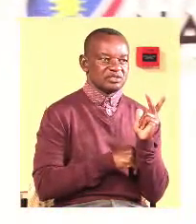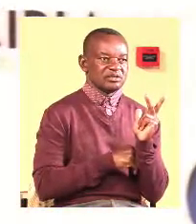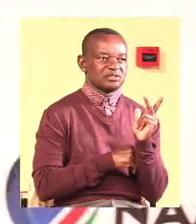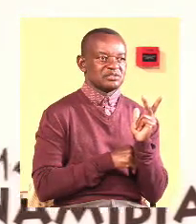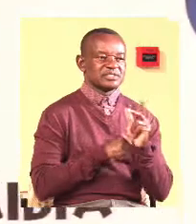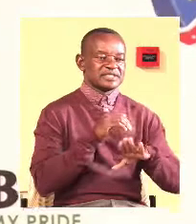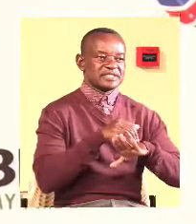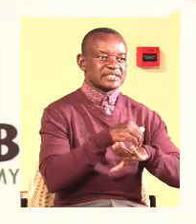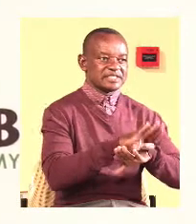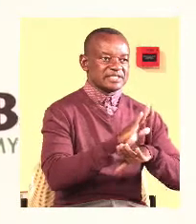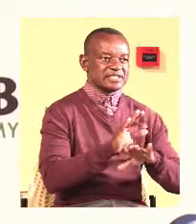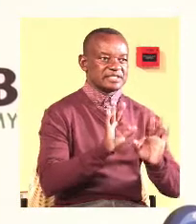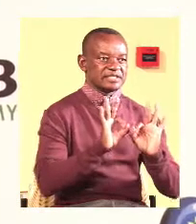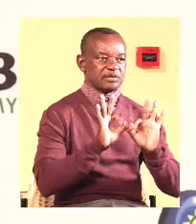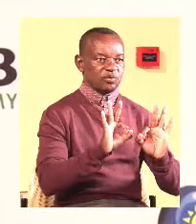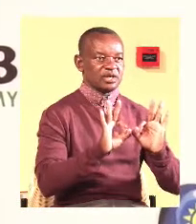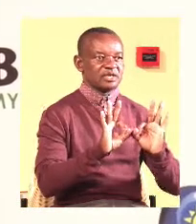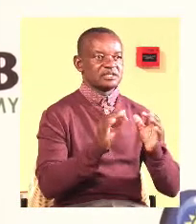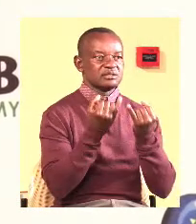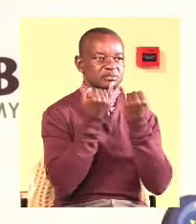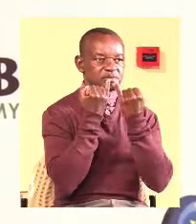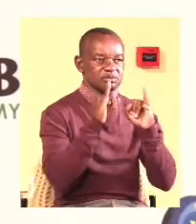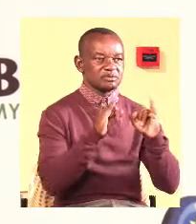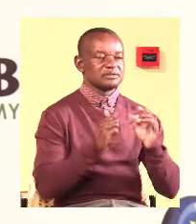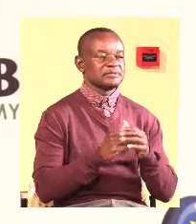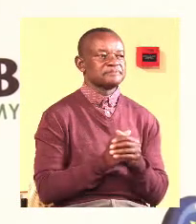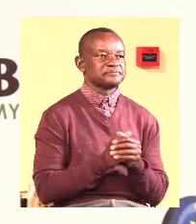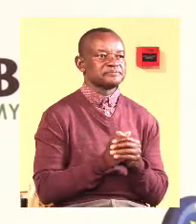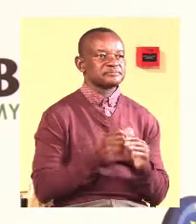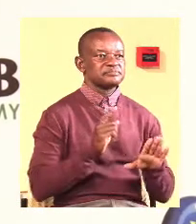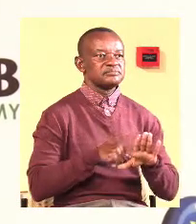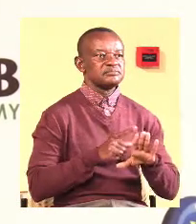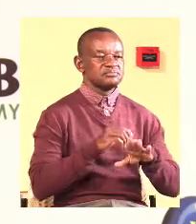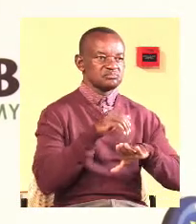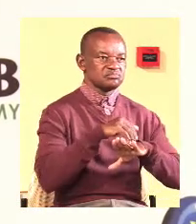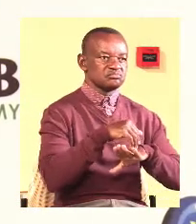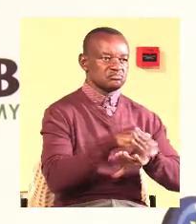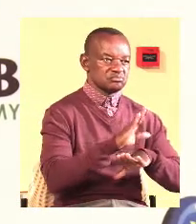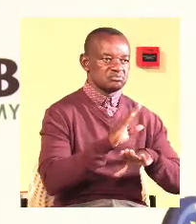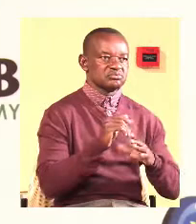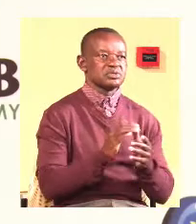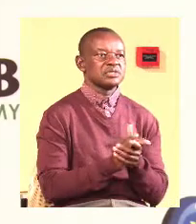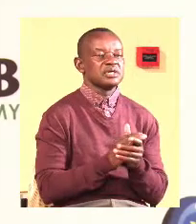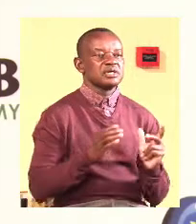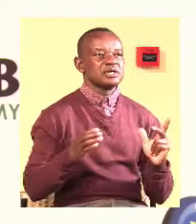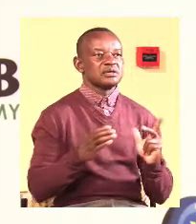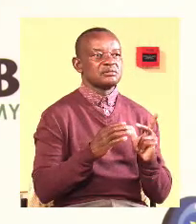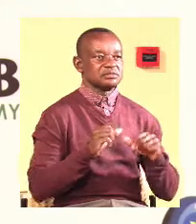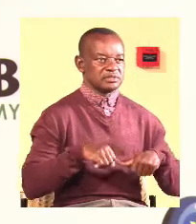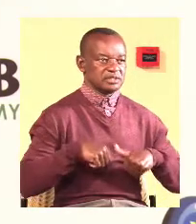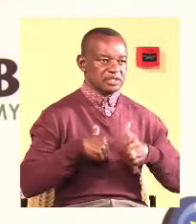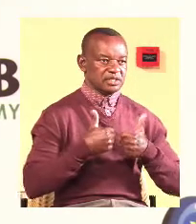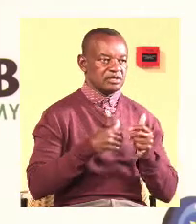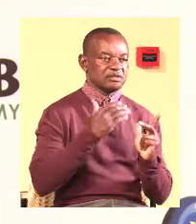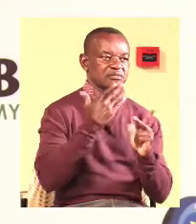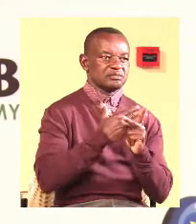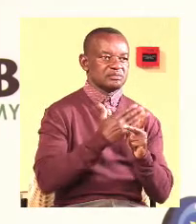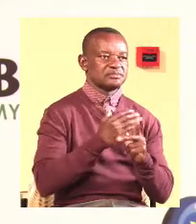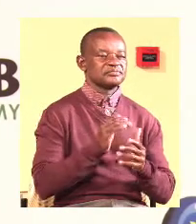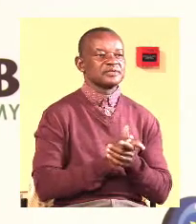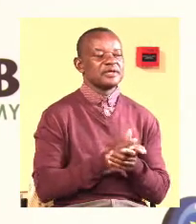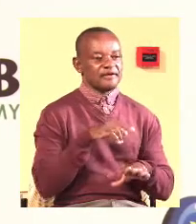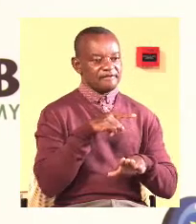during the deployment of community health workers, first of all, we ensure that everybody